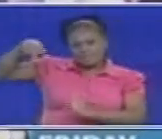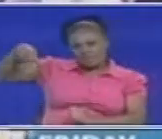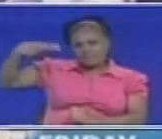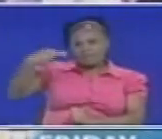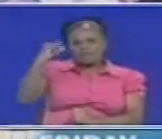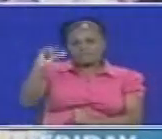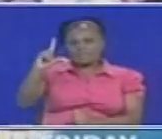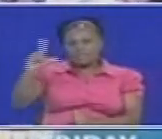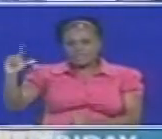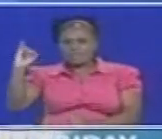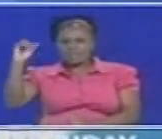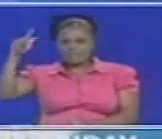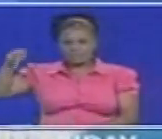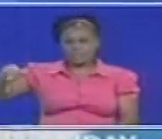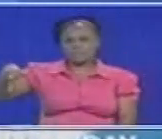KTN Business.